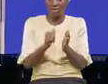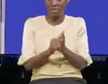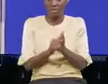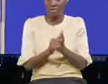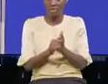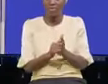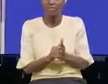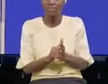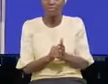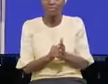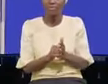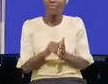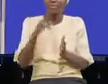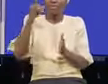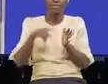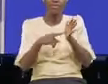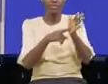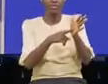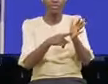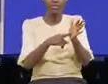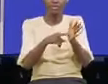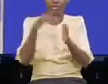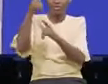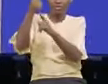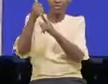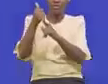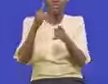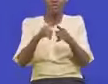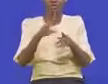Single time he showed himself to 500